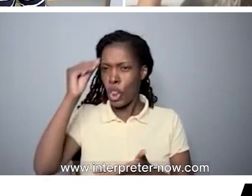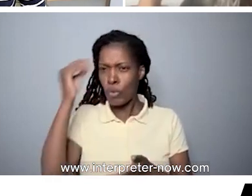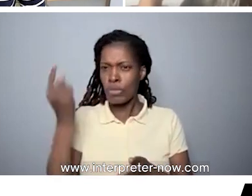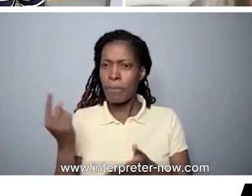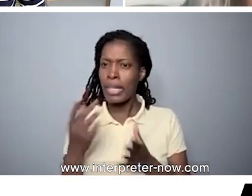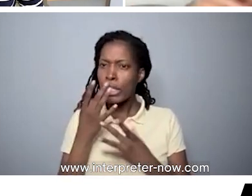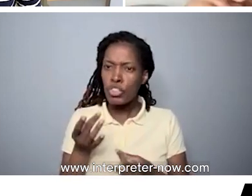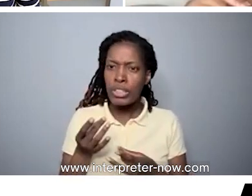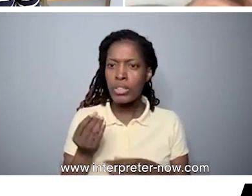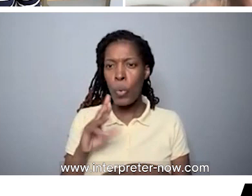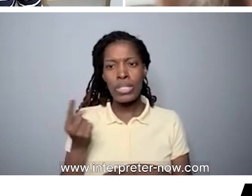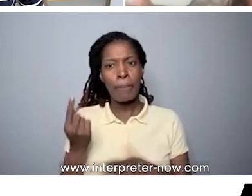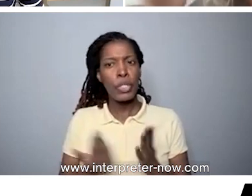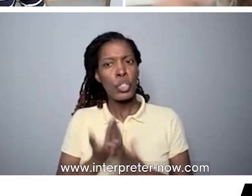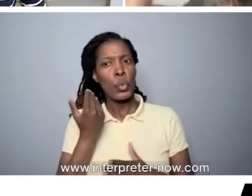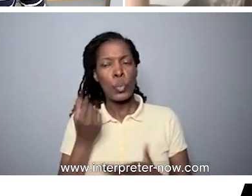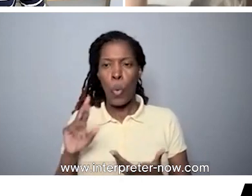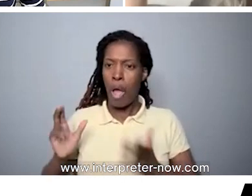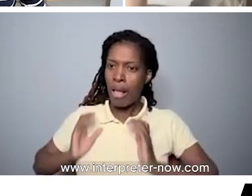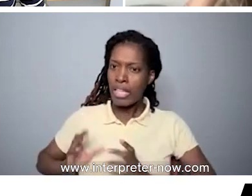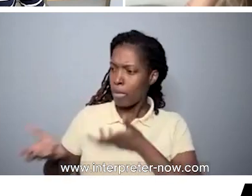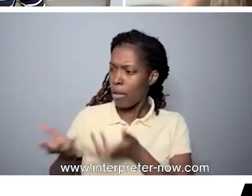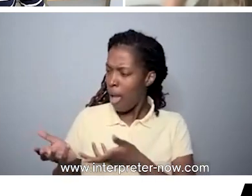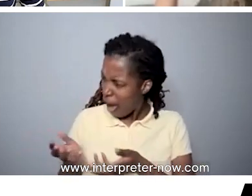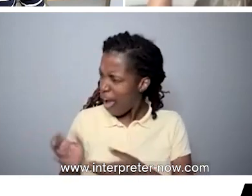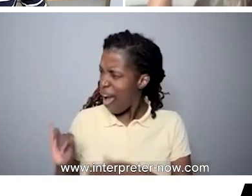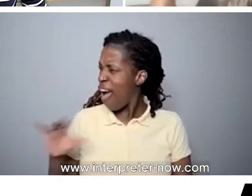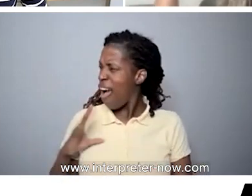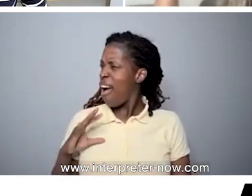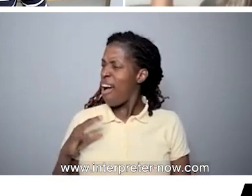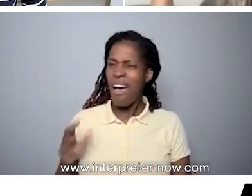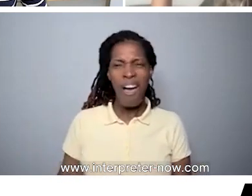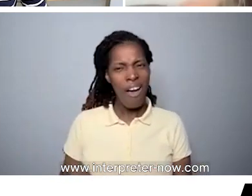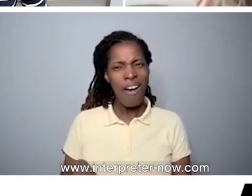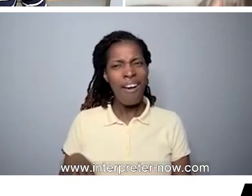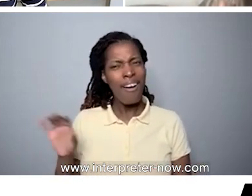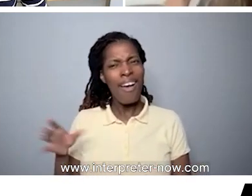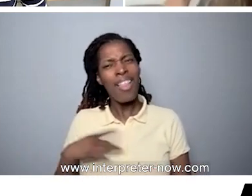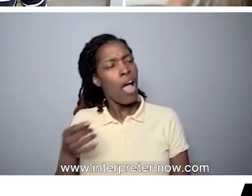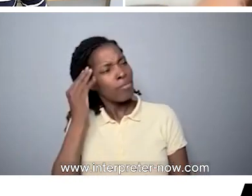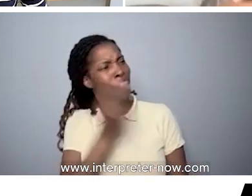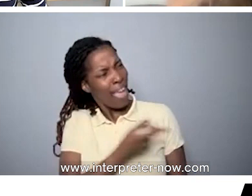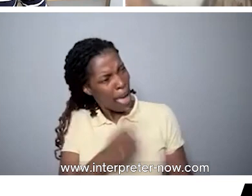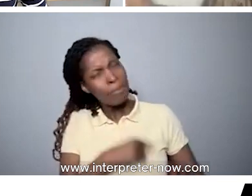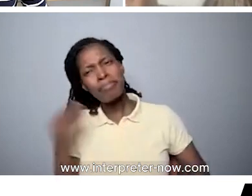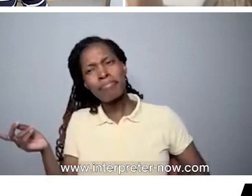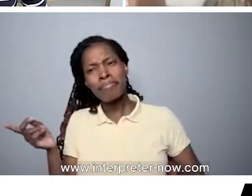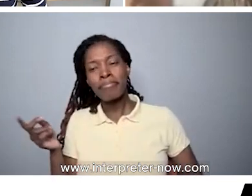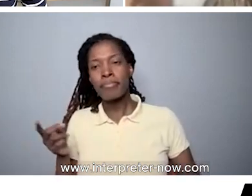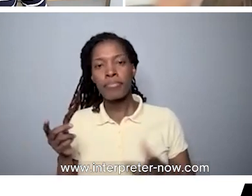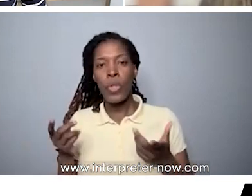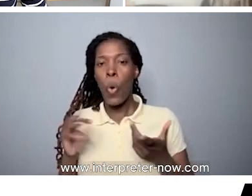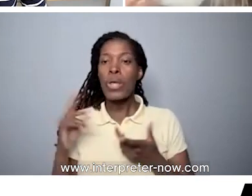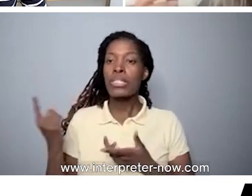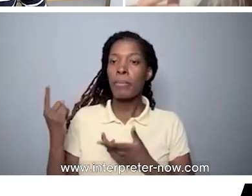new, or you had a customer experience that really like shined a light on something and you were like, aha, or you could take away something from it and do something